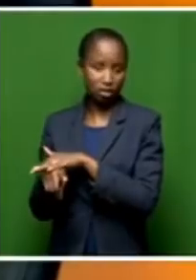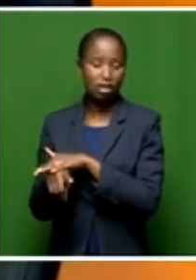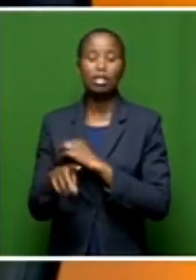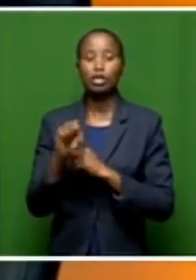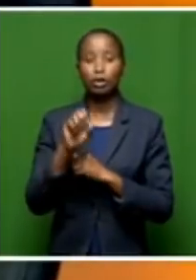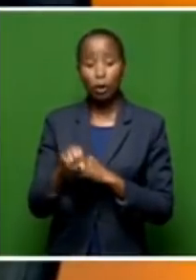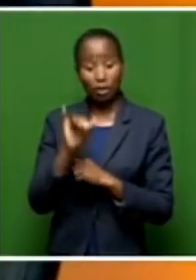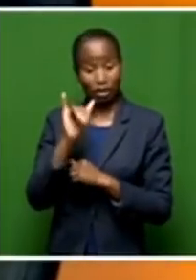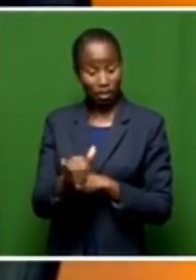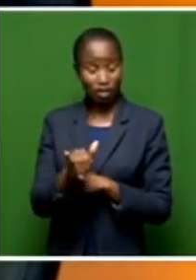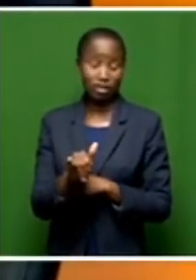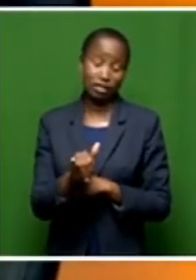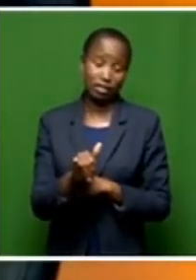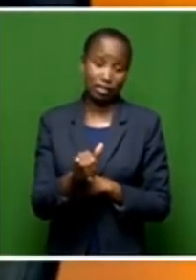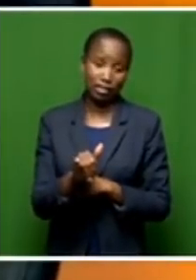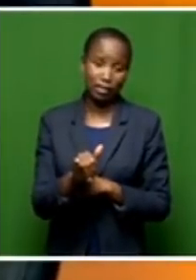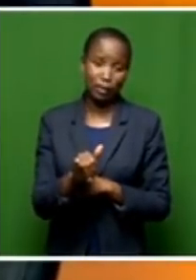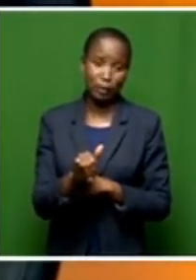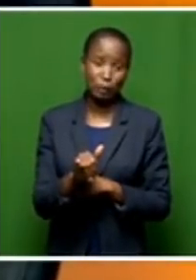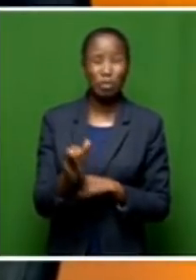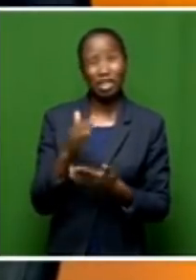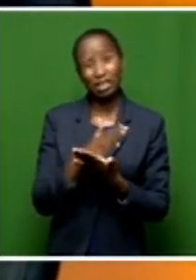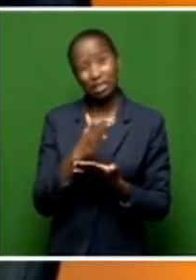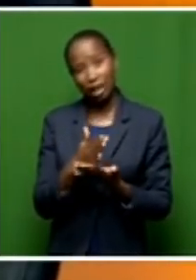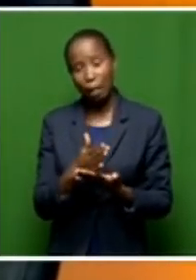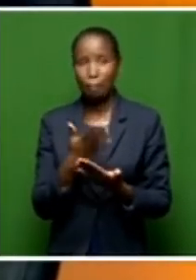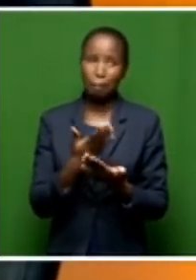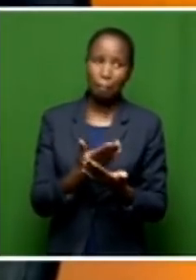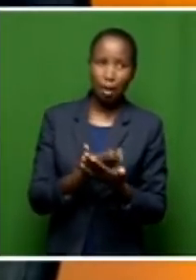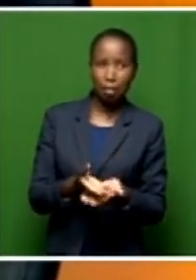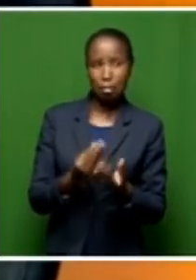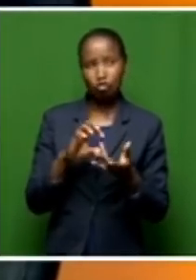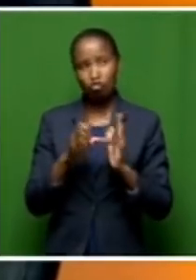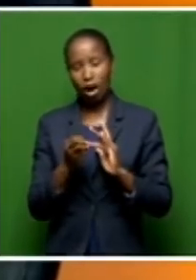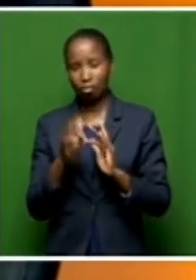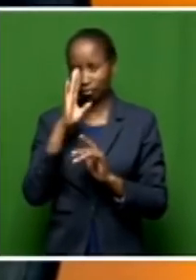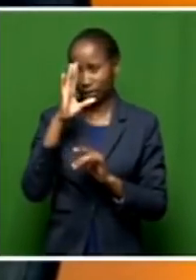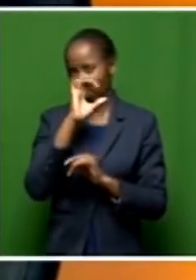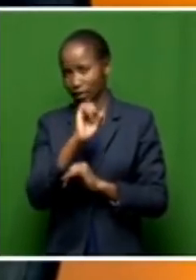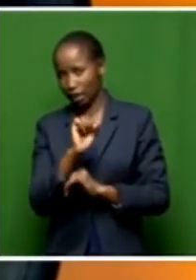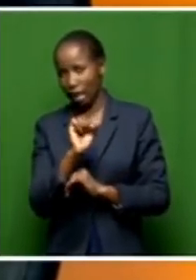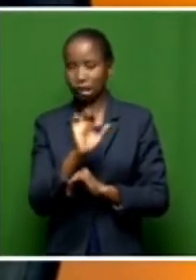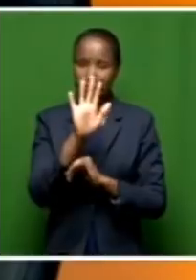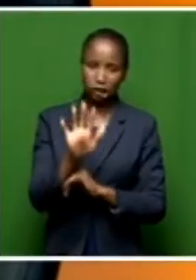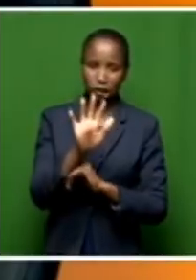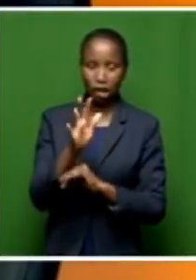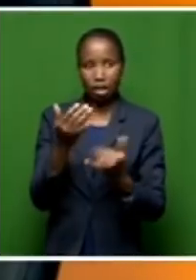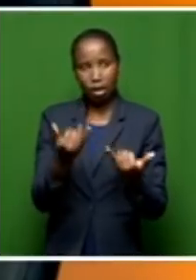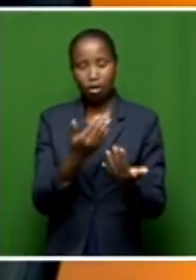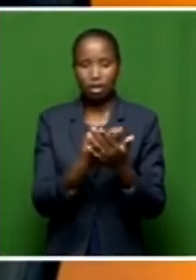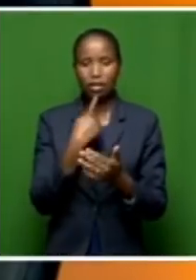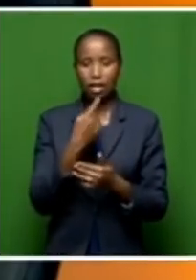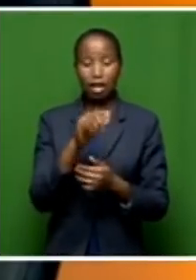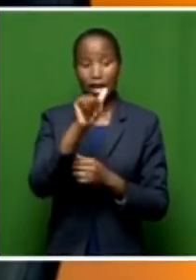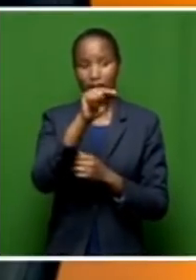somewhat of a guess at this moment. And therefore it's sitting at, for the ANC at